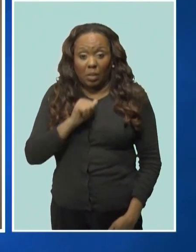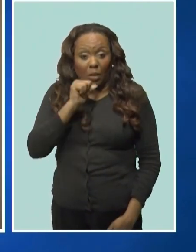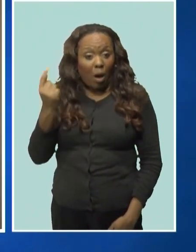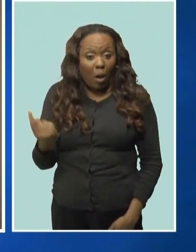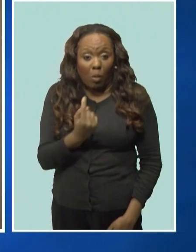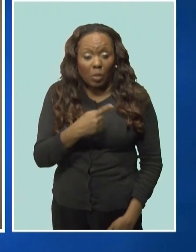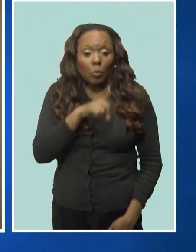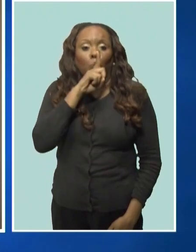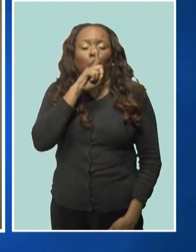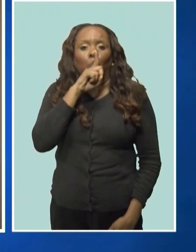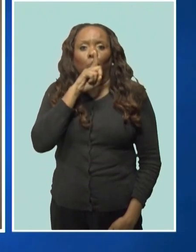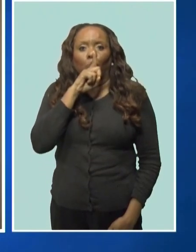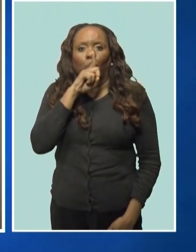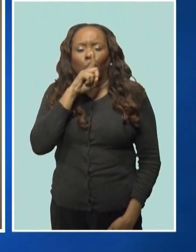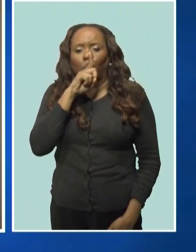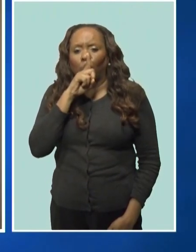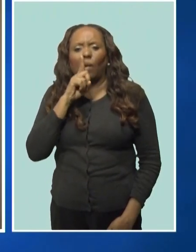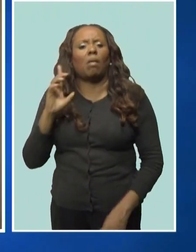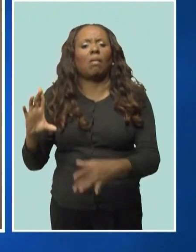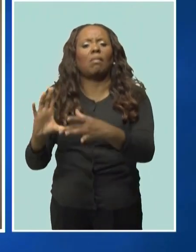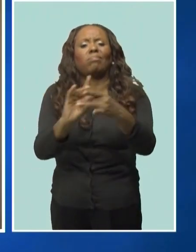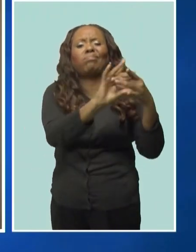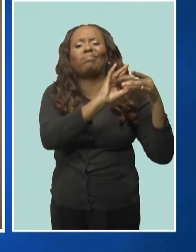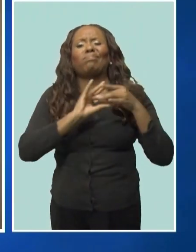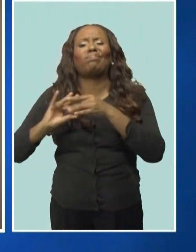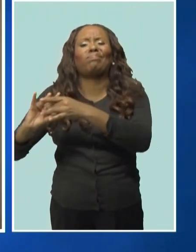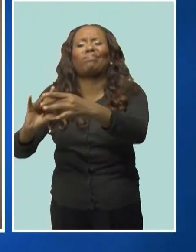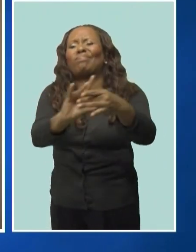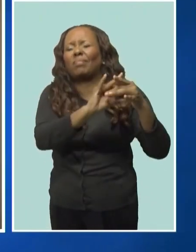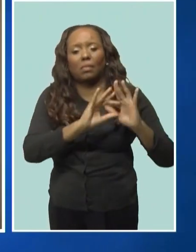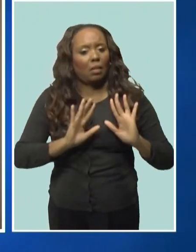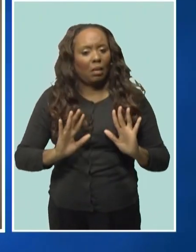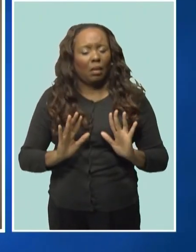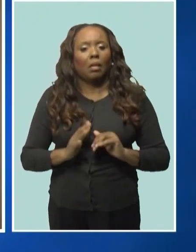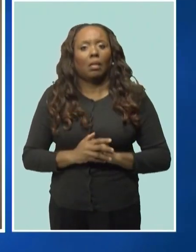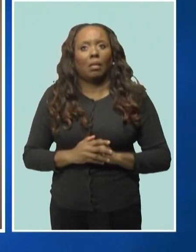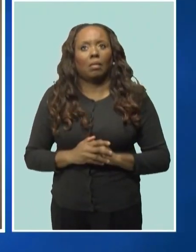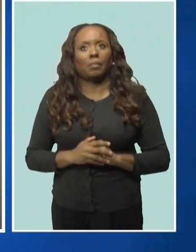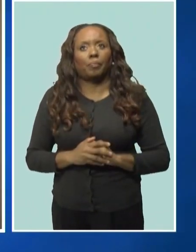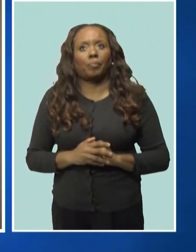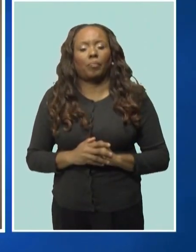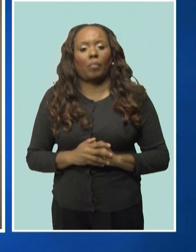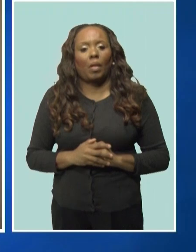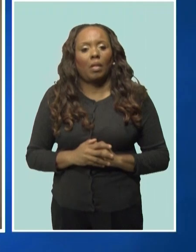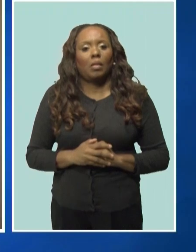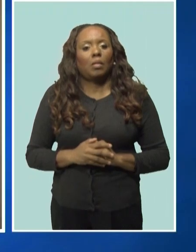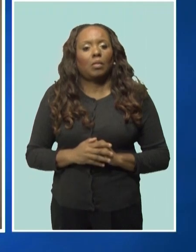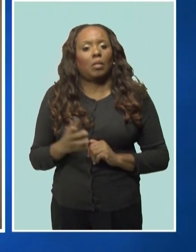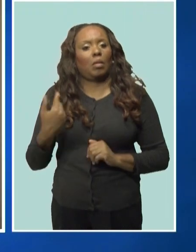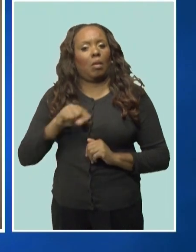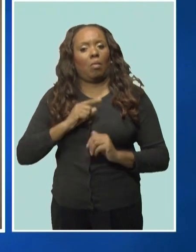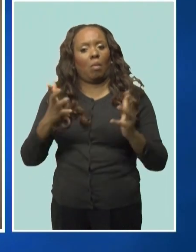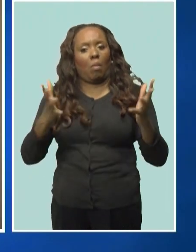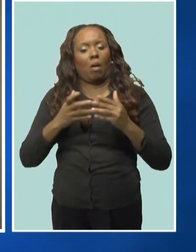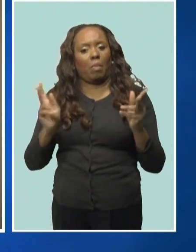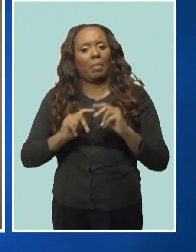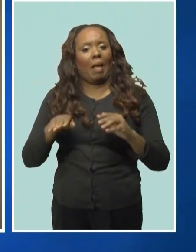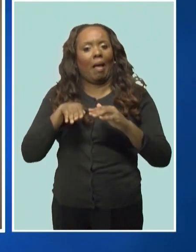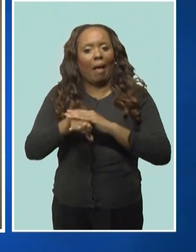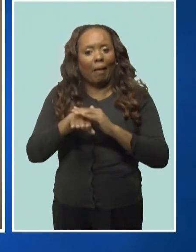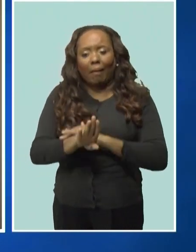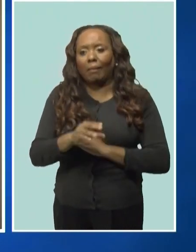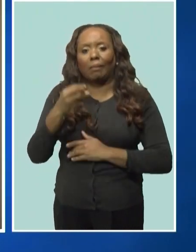lives and the challenges that we're experiencing. So we wanted to remove those barriers to seeking mental health support